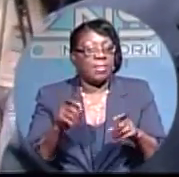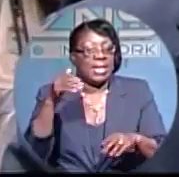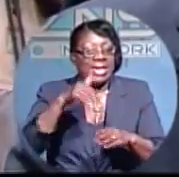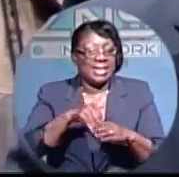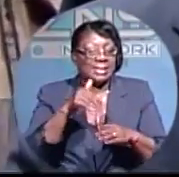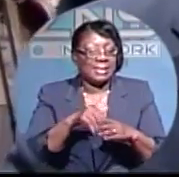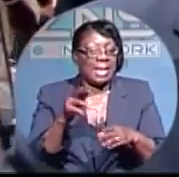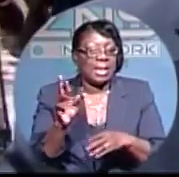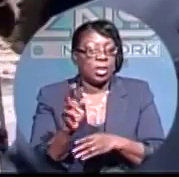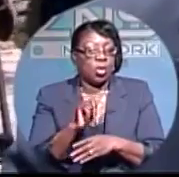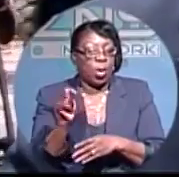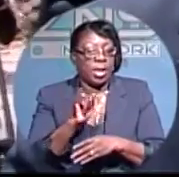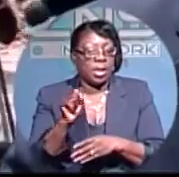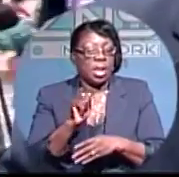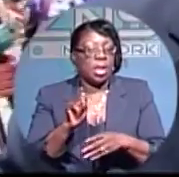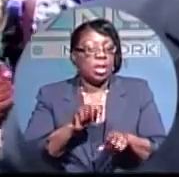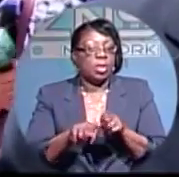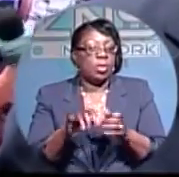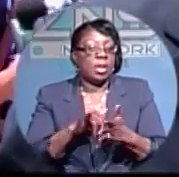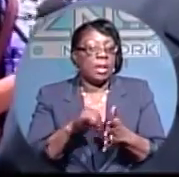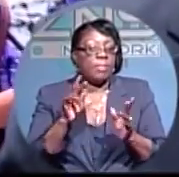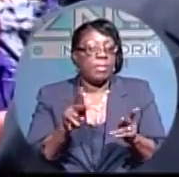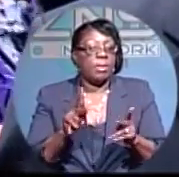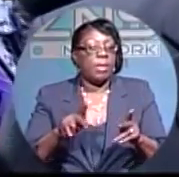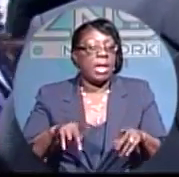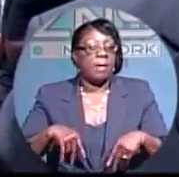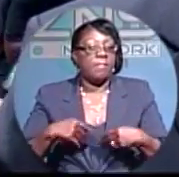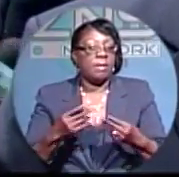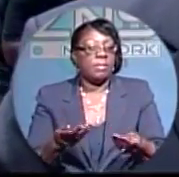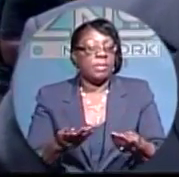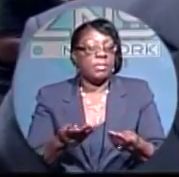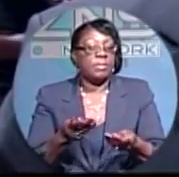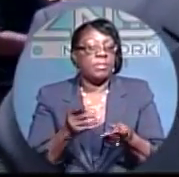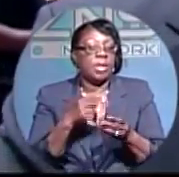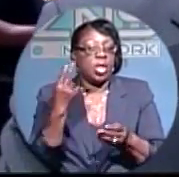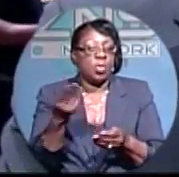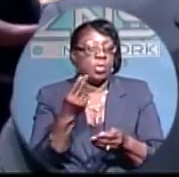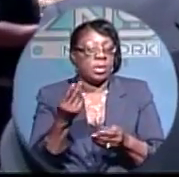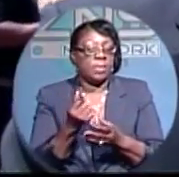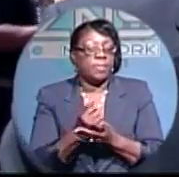inside toilets so that people will have a better way to alleviate themselves.